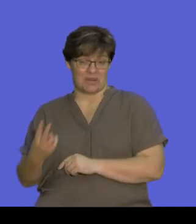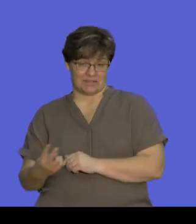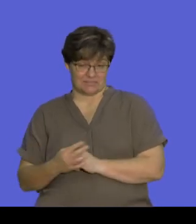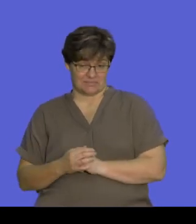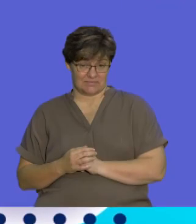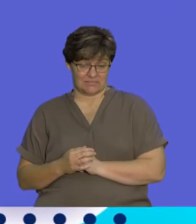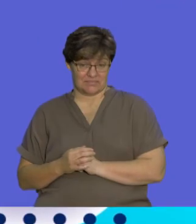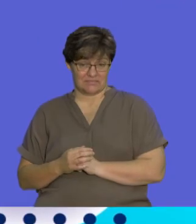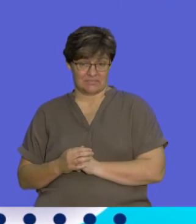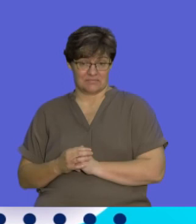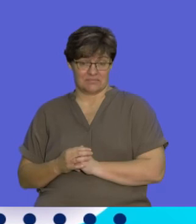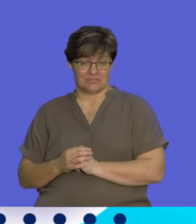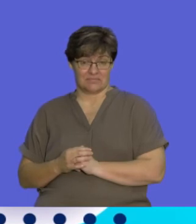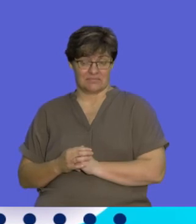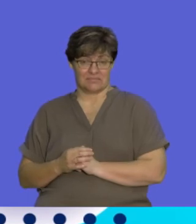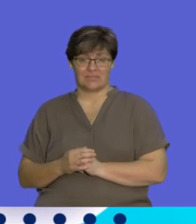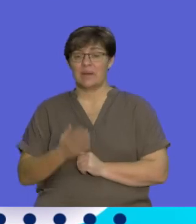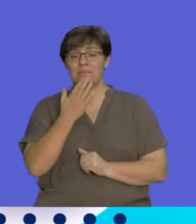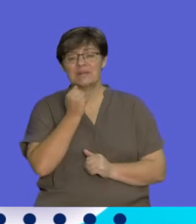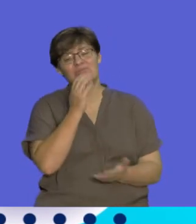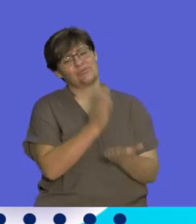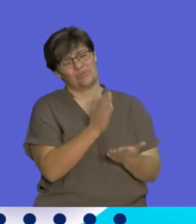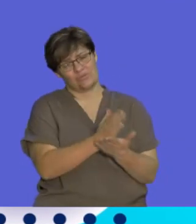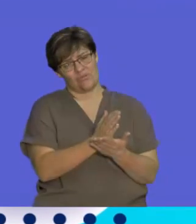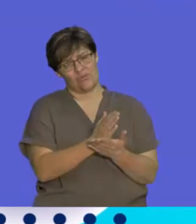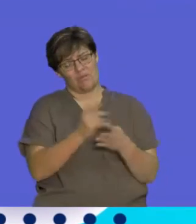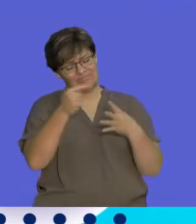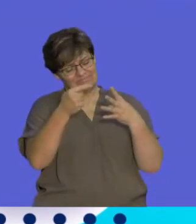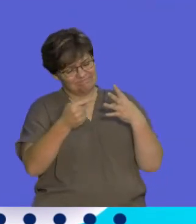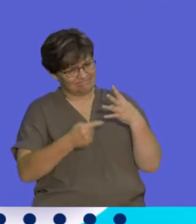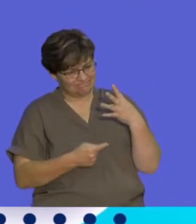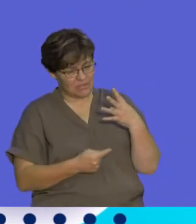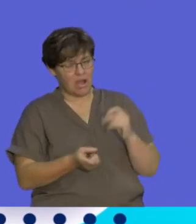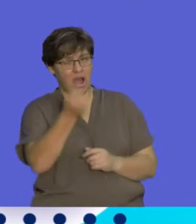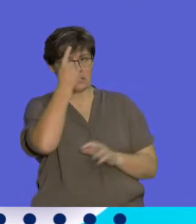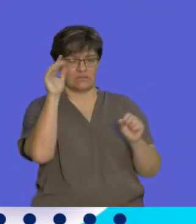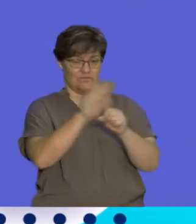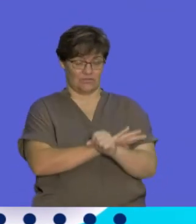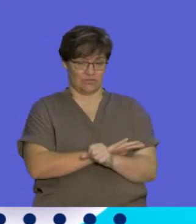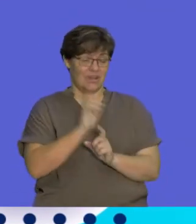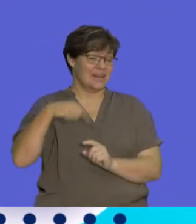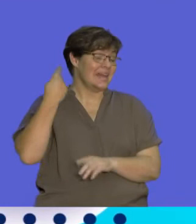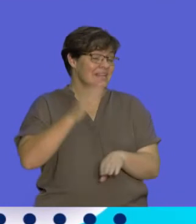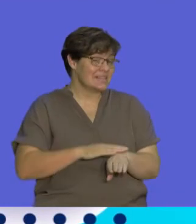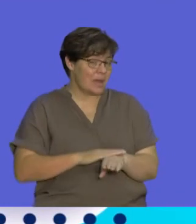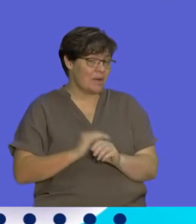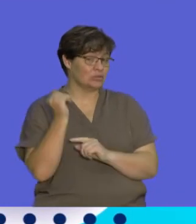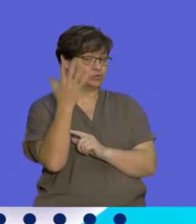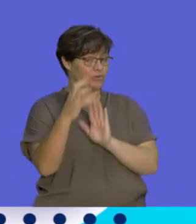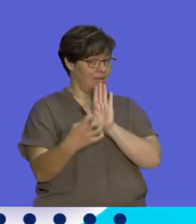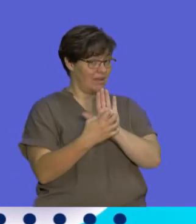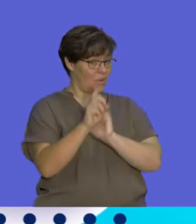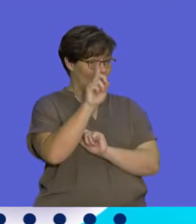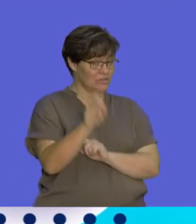Okay. Please make sure you've got all of those things at your fingertips. The next time you get a tree diagram question, I bet